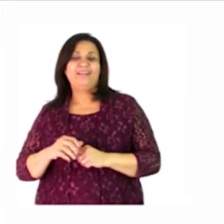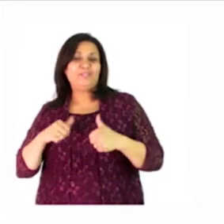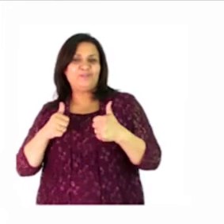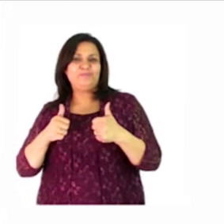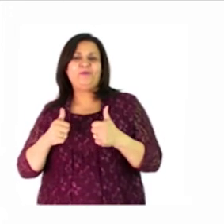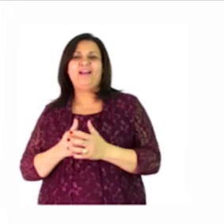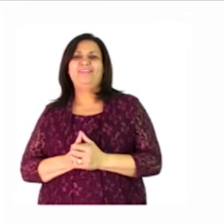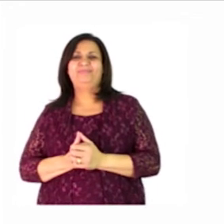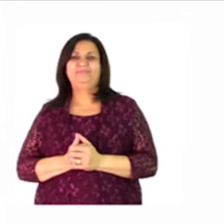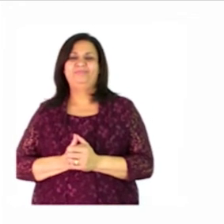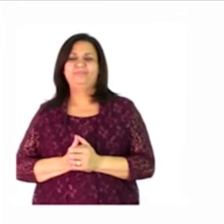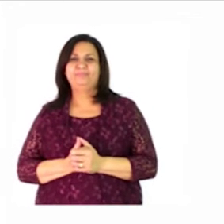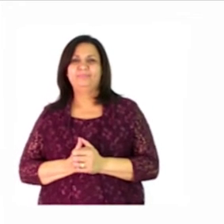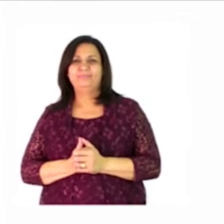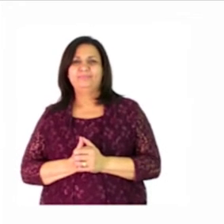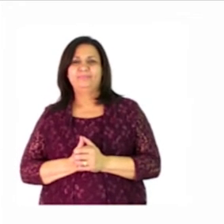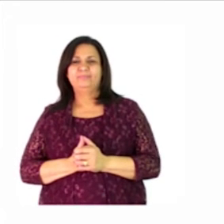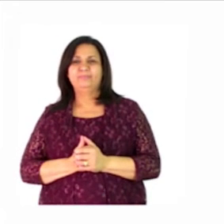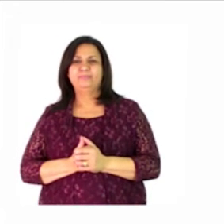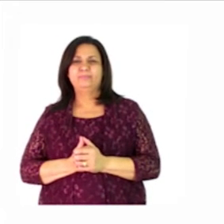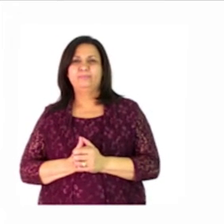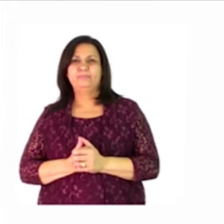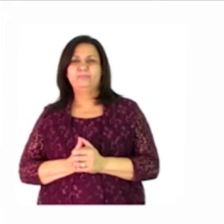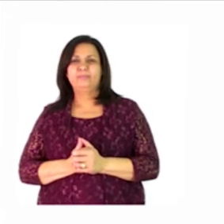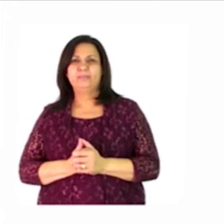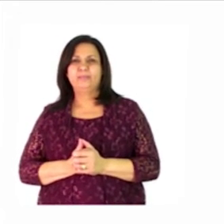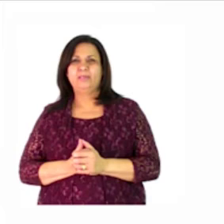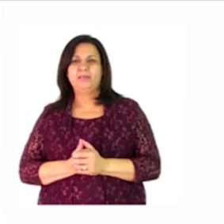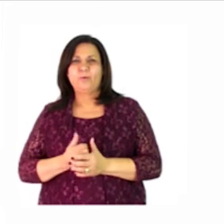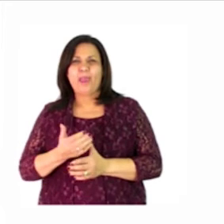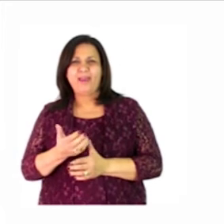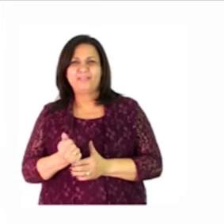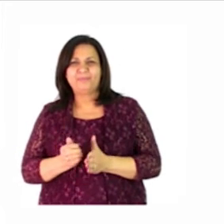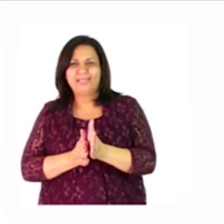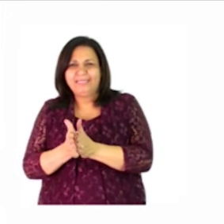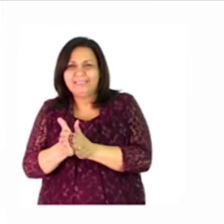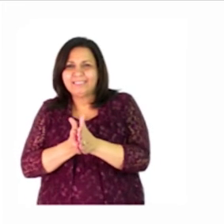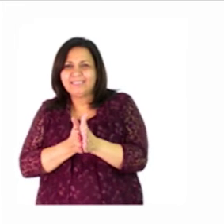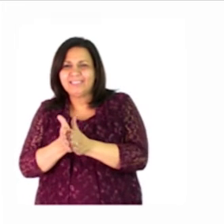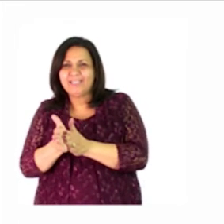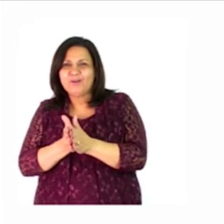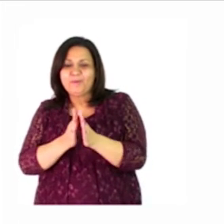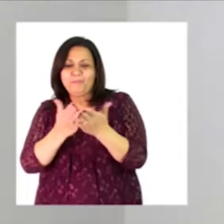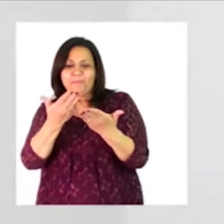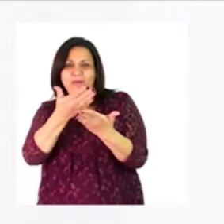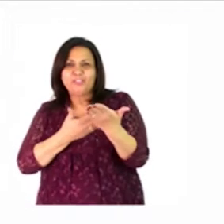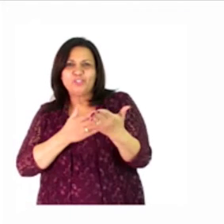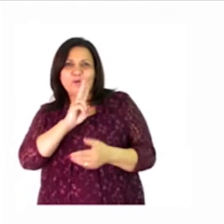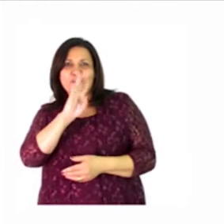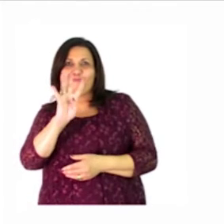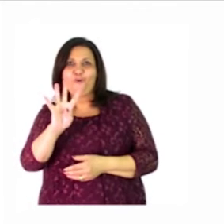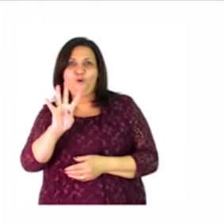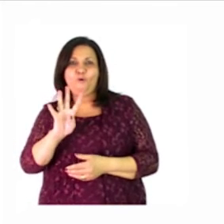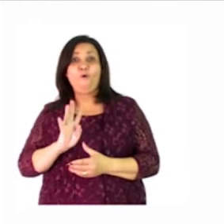well. Now, we have something interesting on page 24. I want